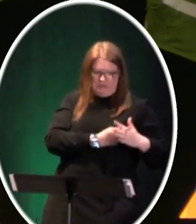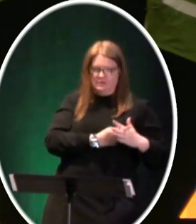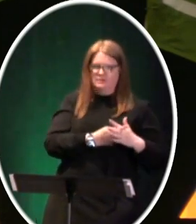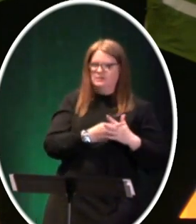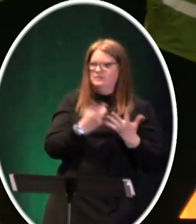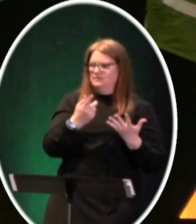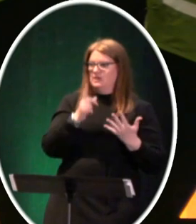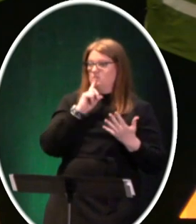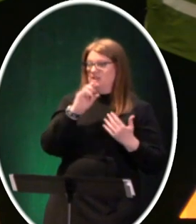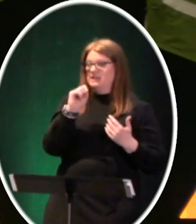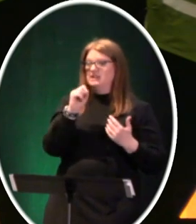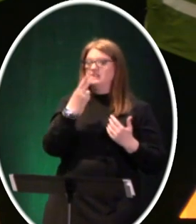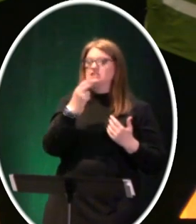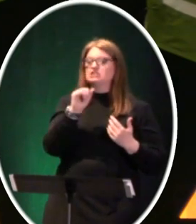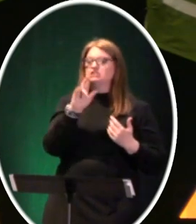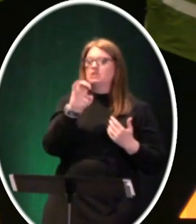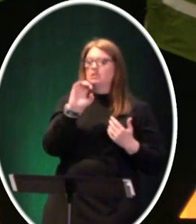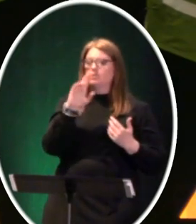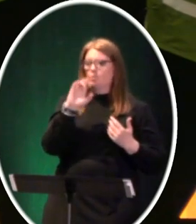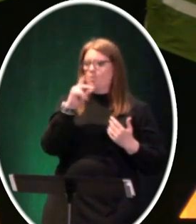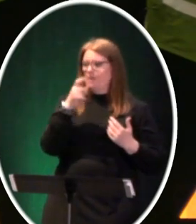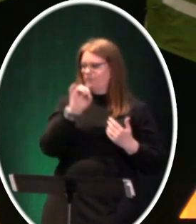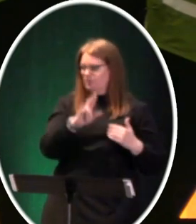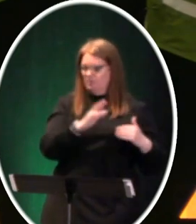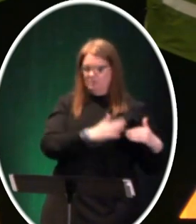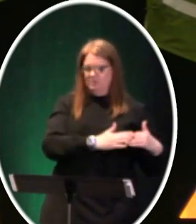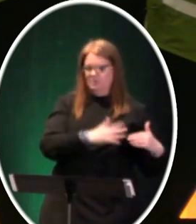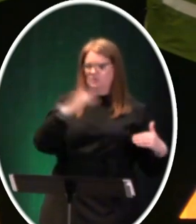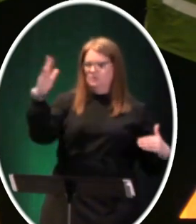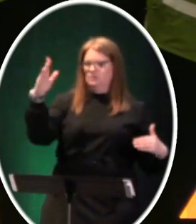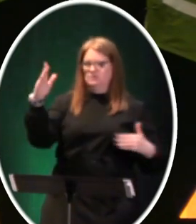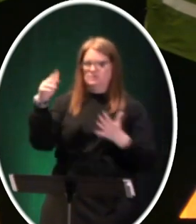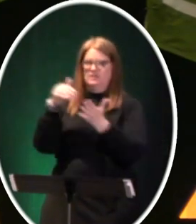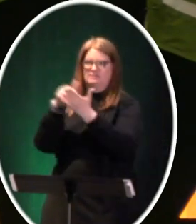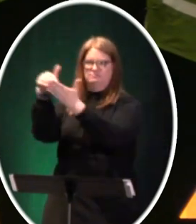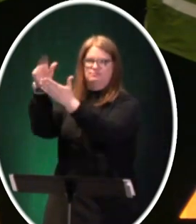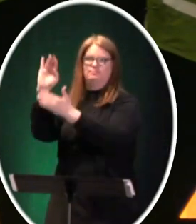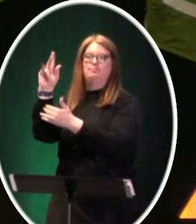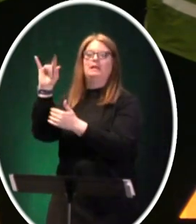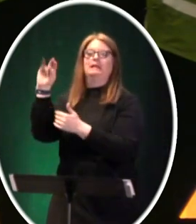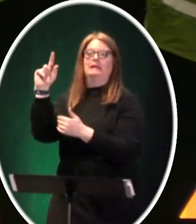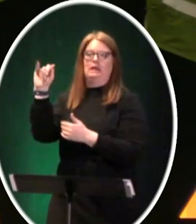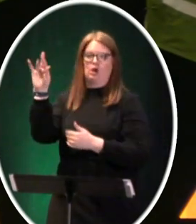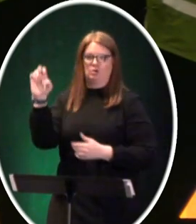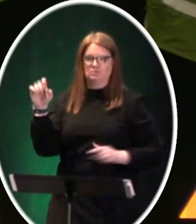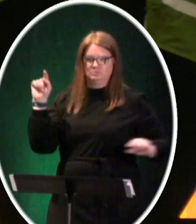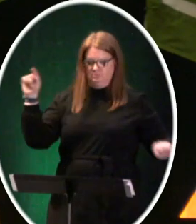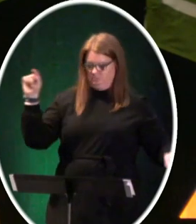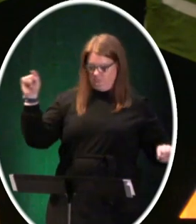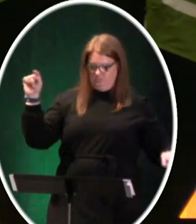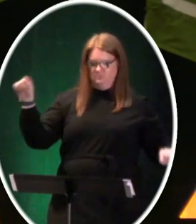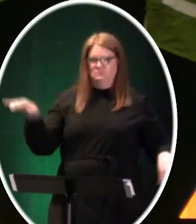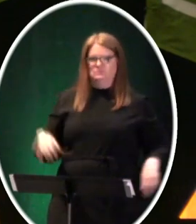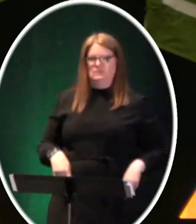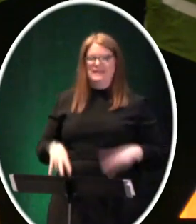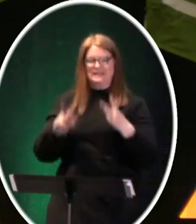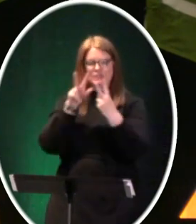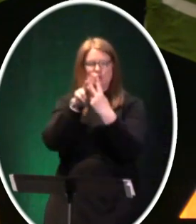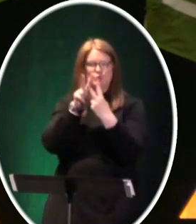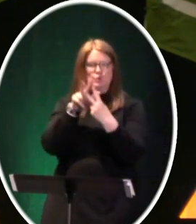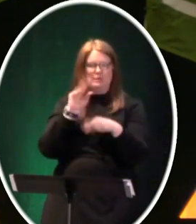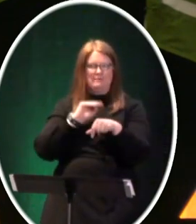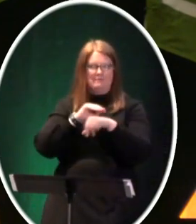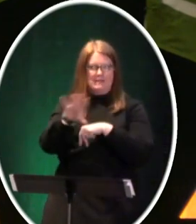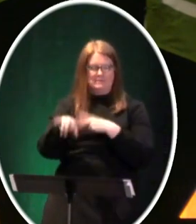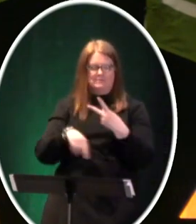sharecropper's son to a billionaire? And the thing that struck you is the simplicity of it. Harold always gives two simple pieces of advice for